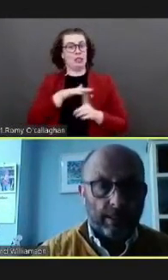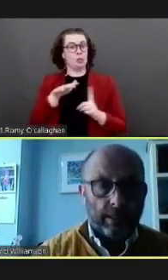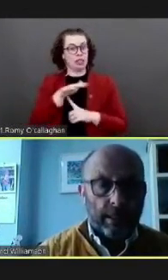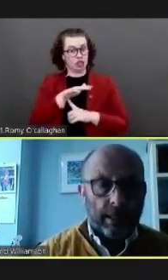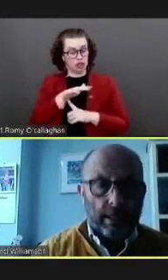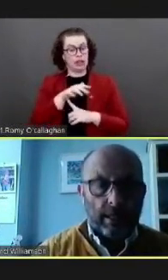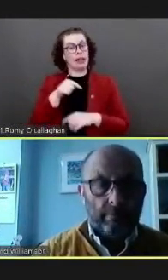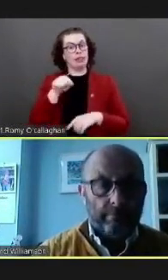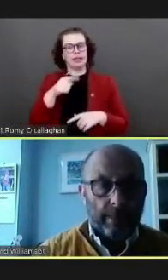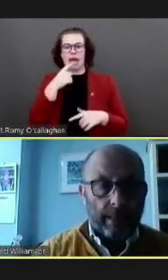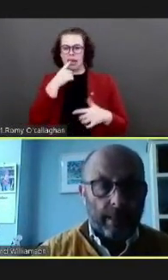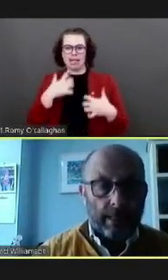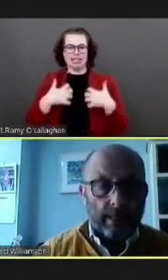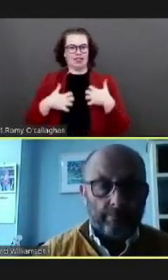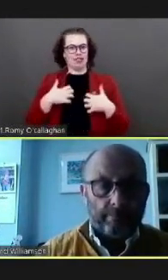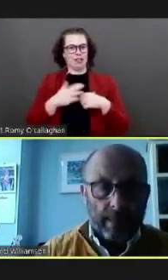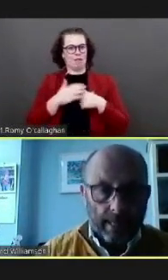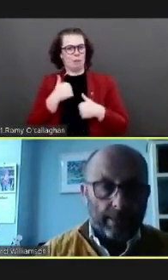of mine.